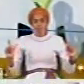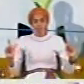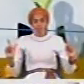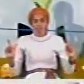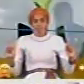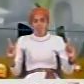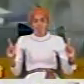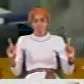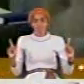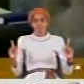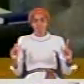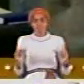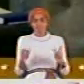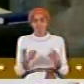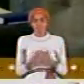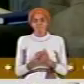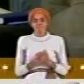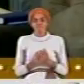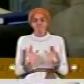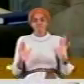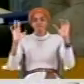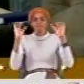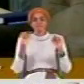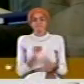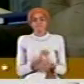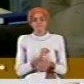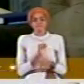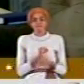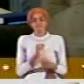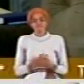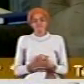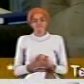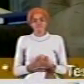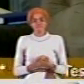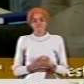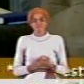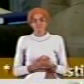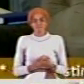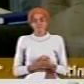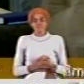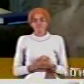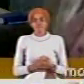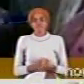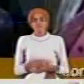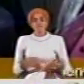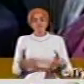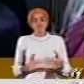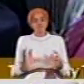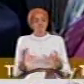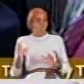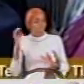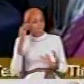Wonderful. We'll go online now. Let's hear wonderful testimonies online.